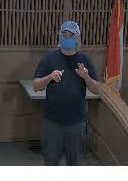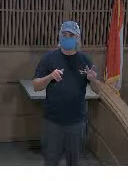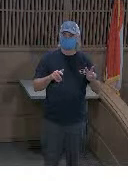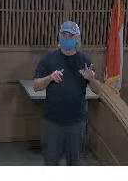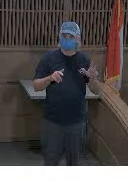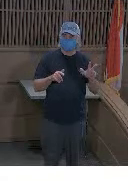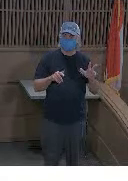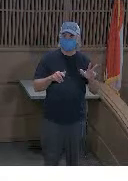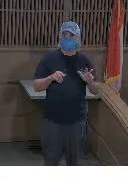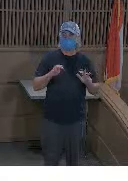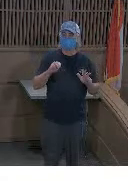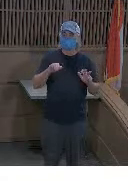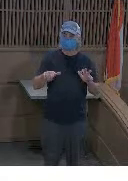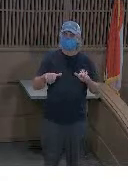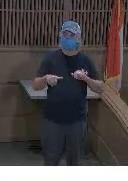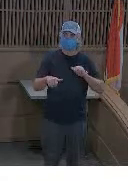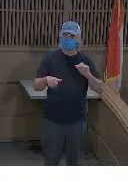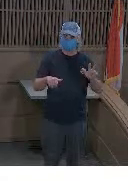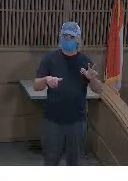May, we had 3.